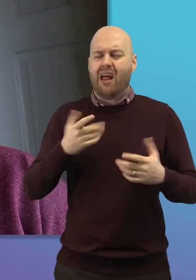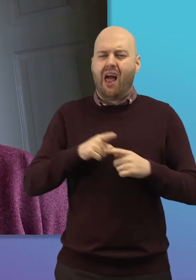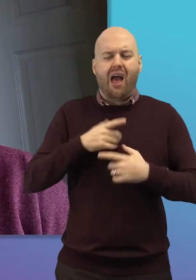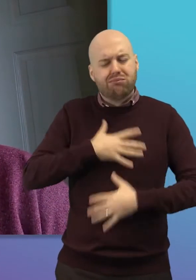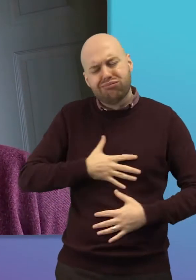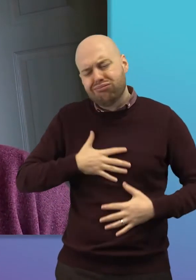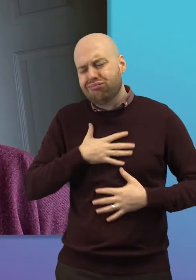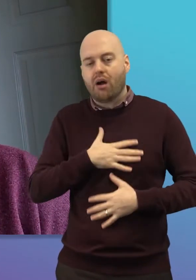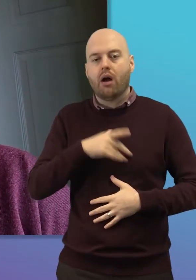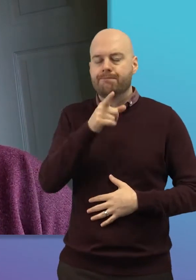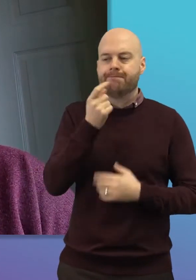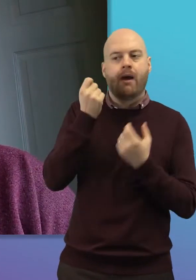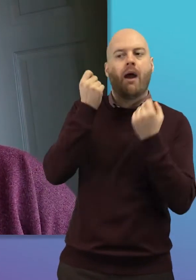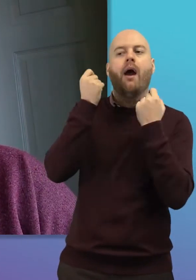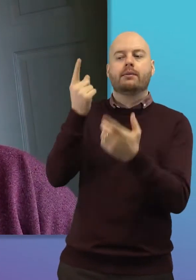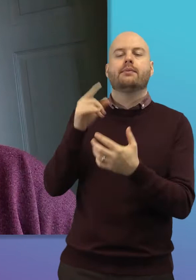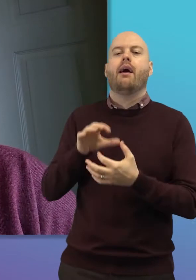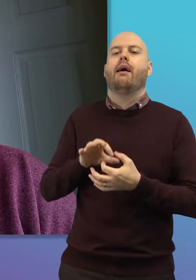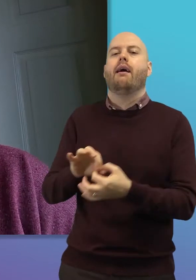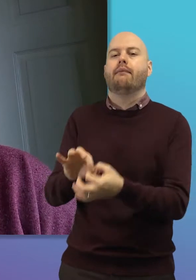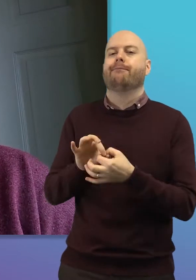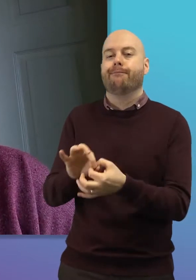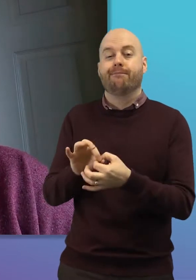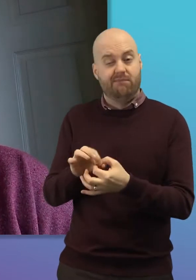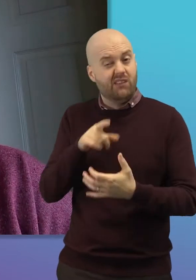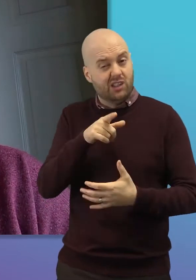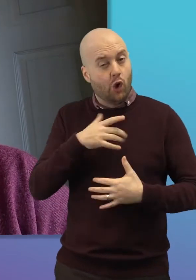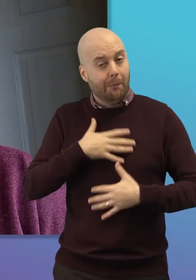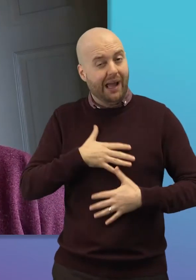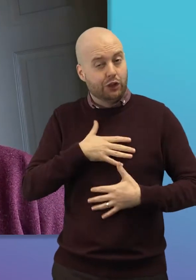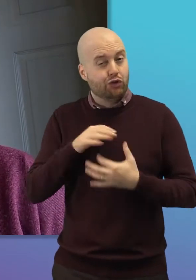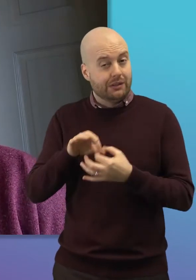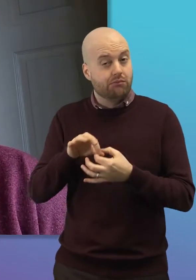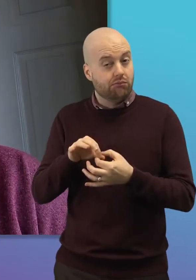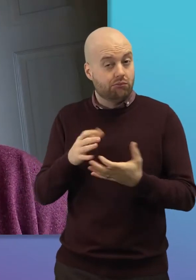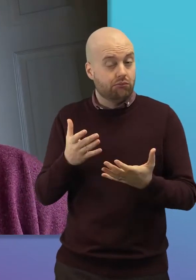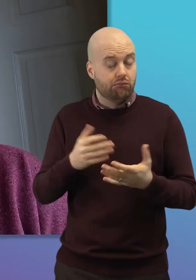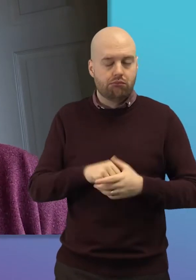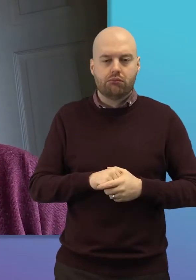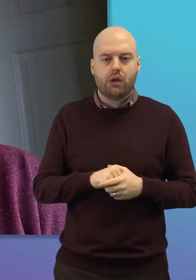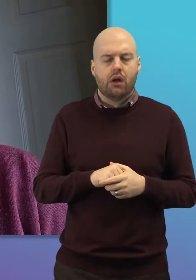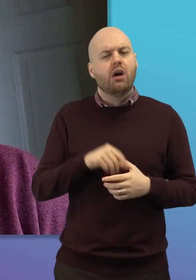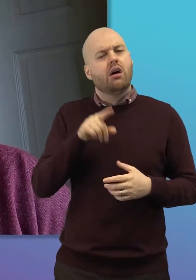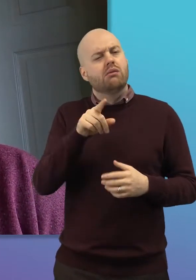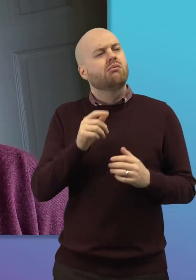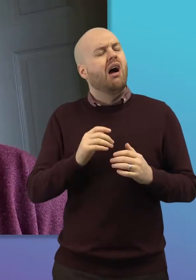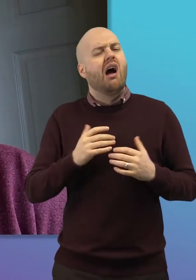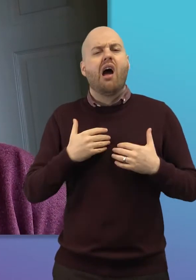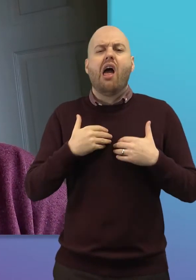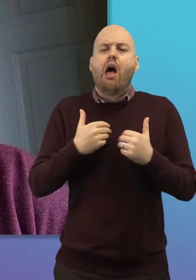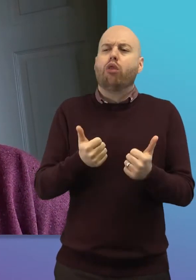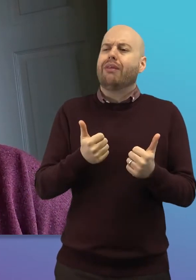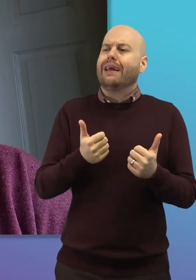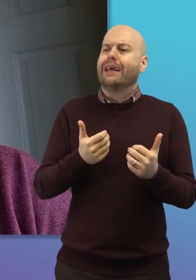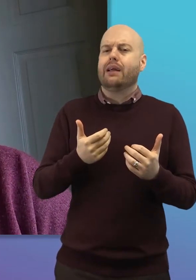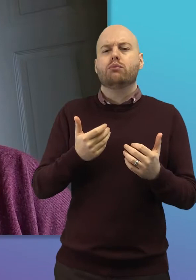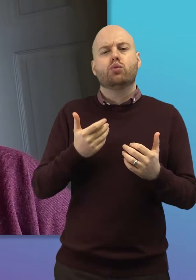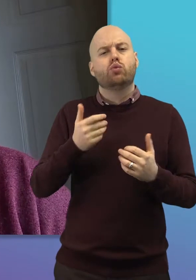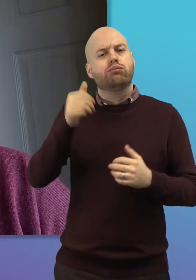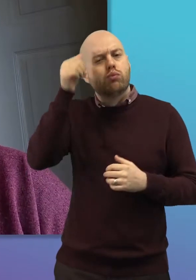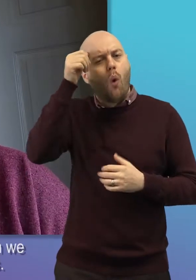Developing compassion can be a useful way of bringing a helpful balance to our emotions that increases our overall sense of